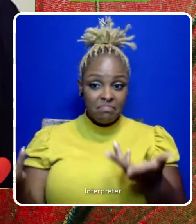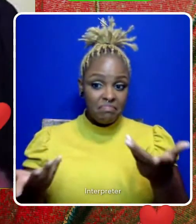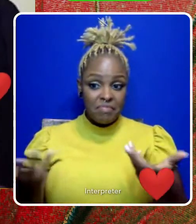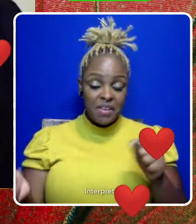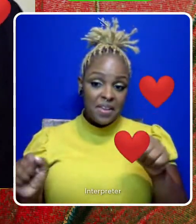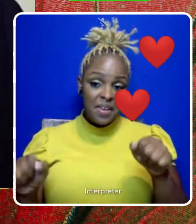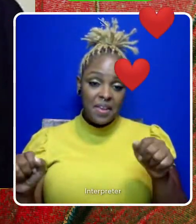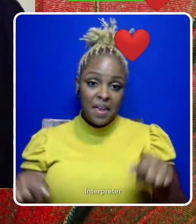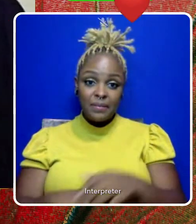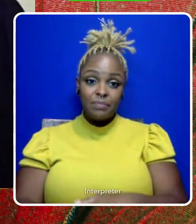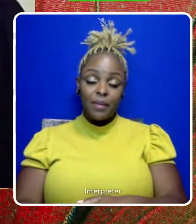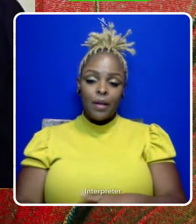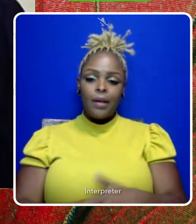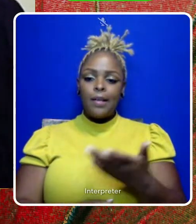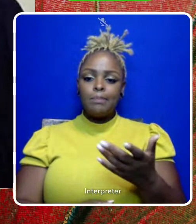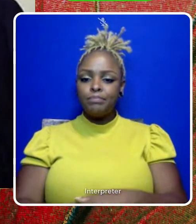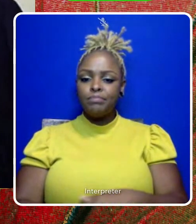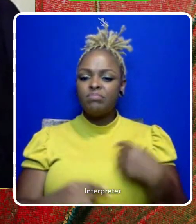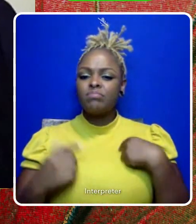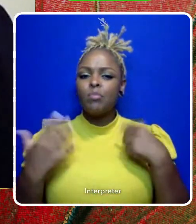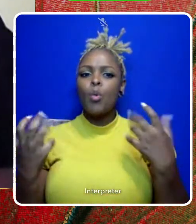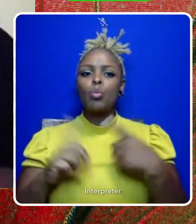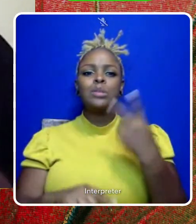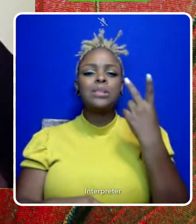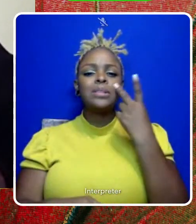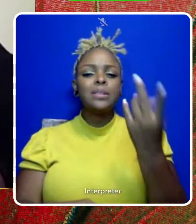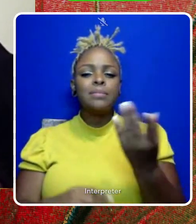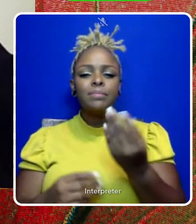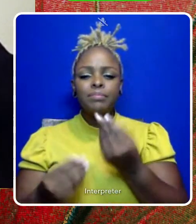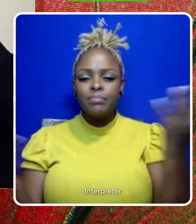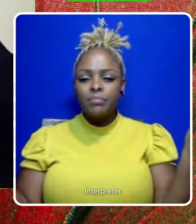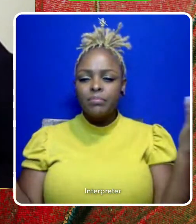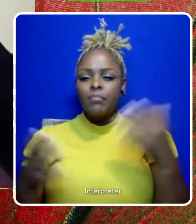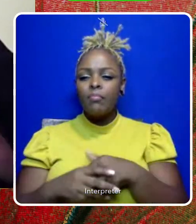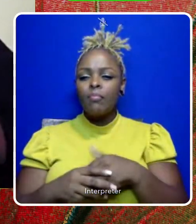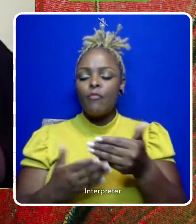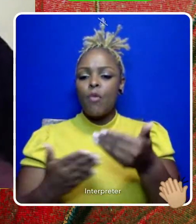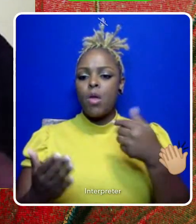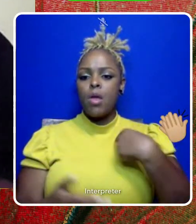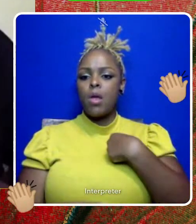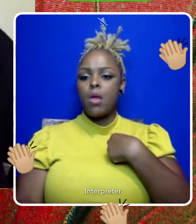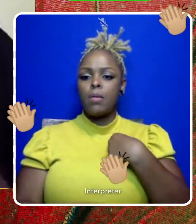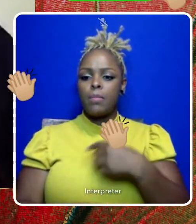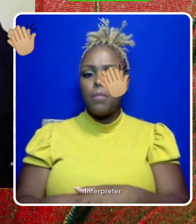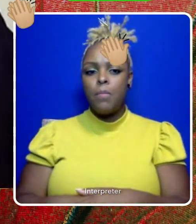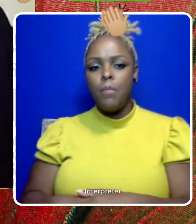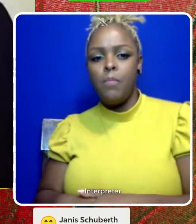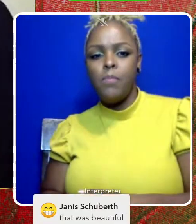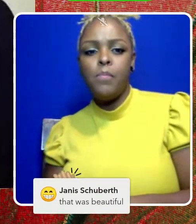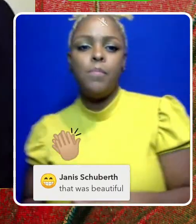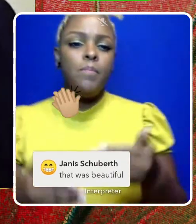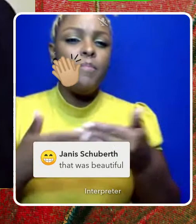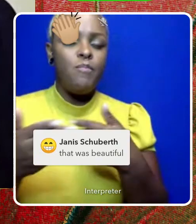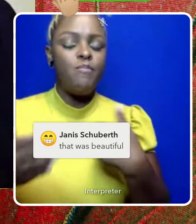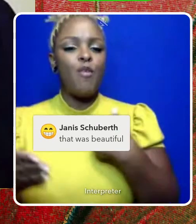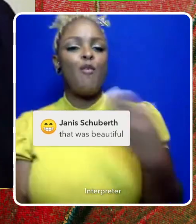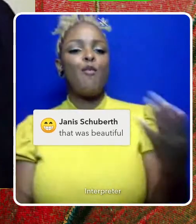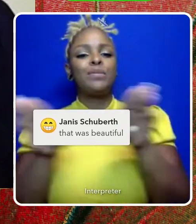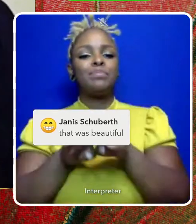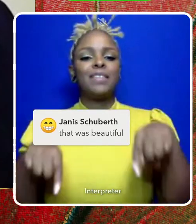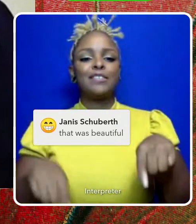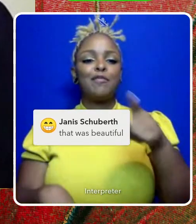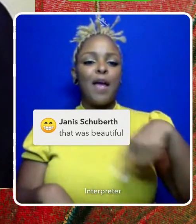I just want to say before, like, you know, we close off this wrong, I just want to say before we close off this